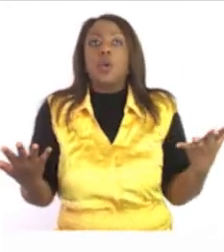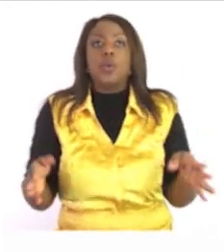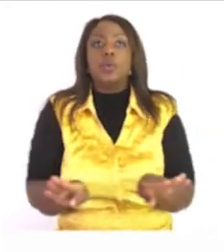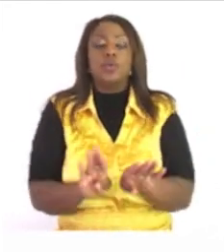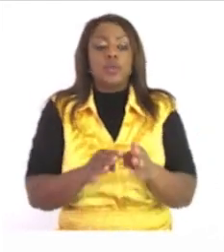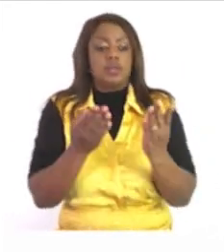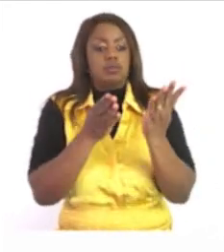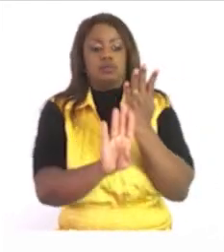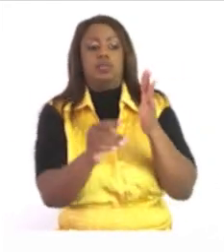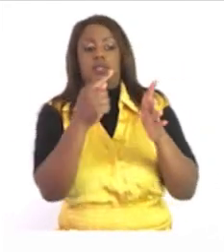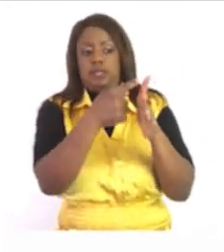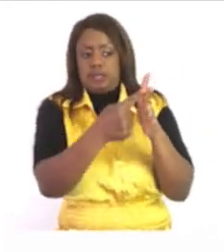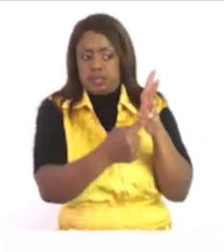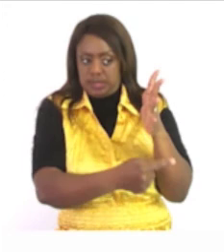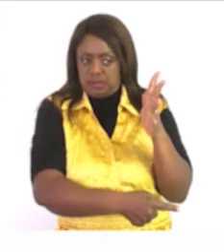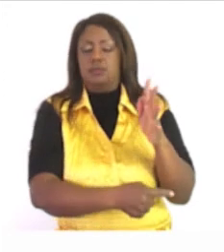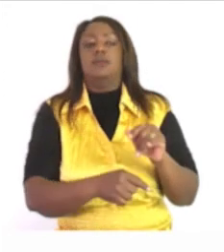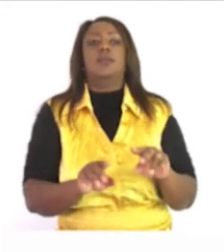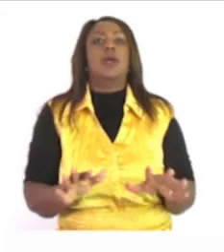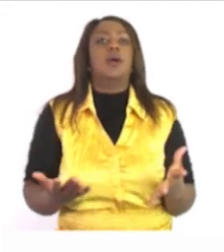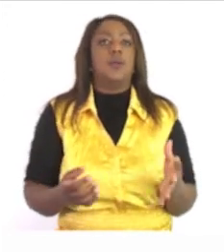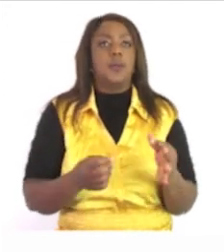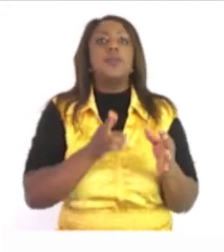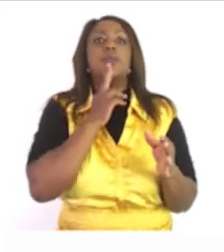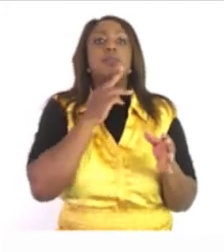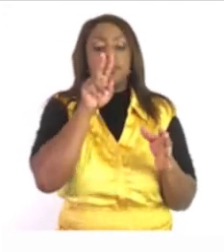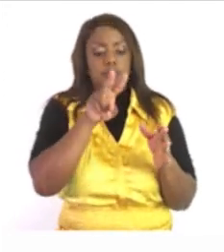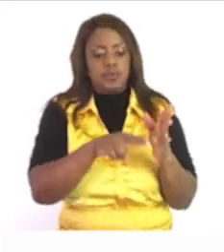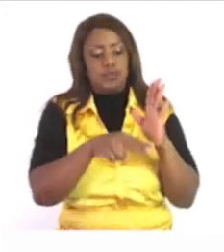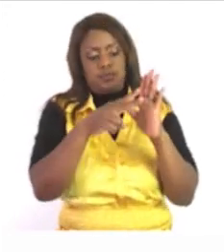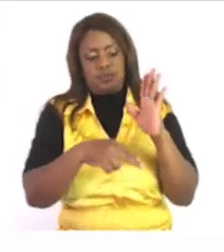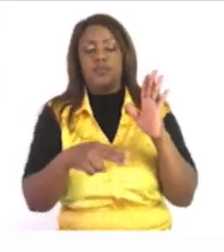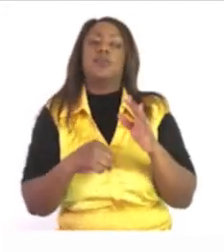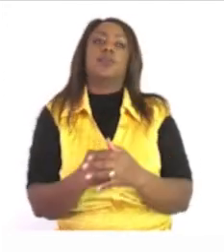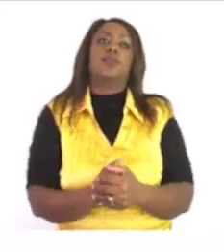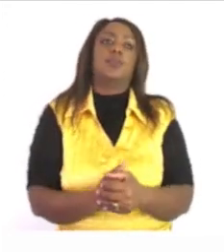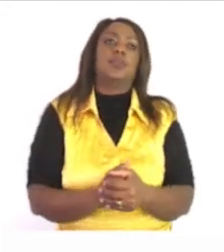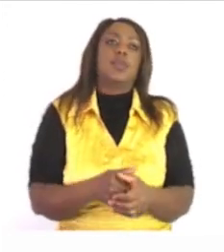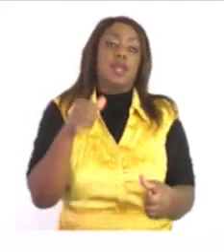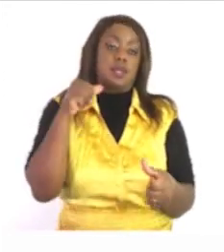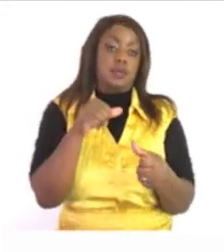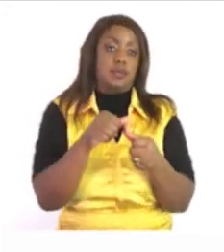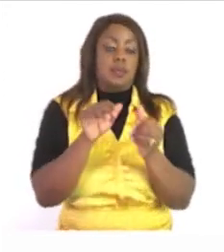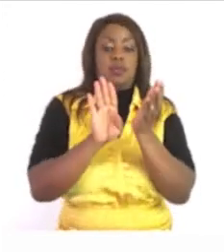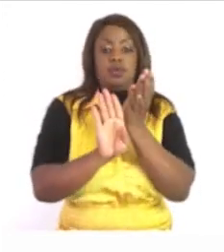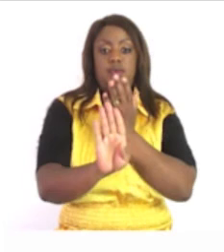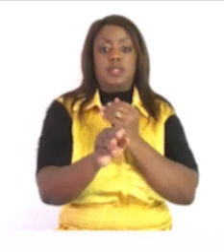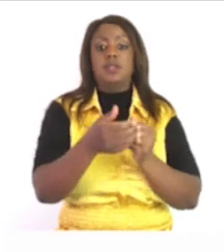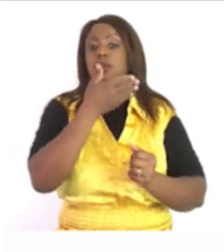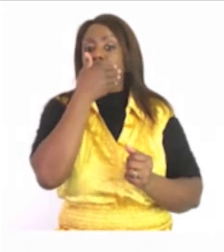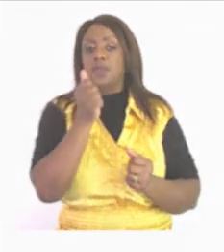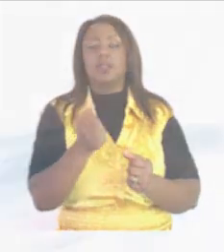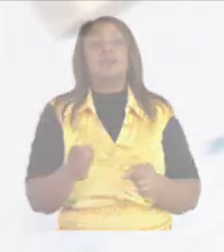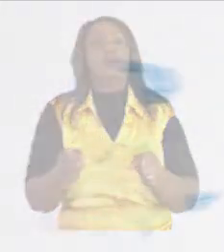What can you do to protect yourself against getting these diseases? Remember that prevention is better than